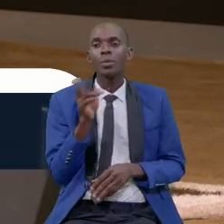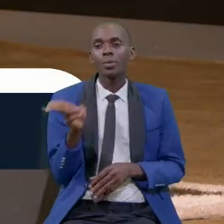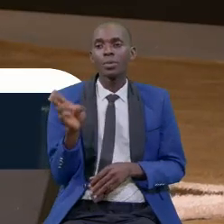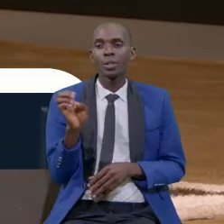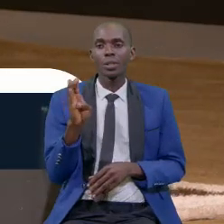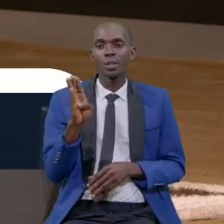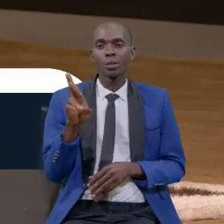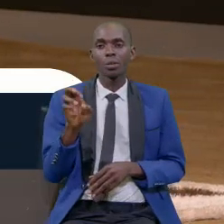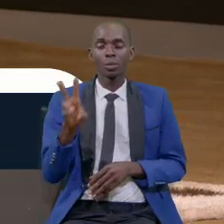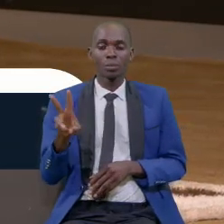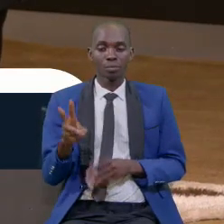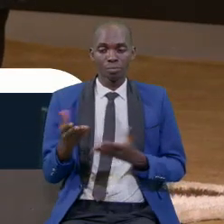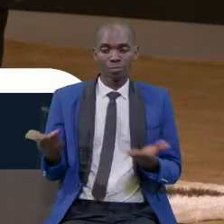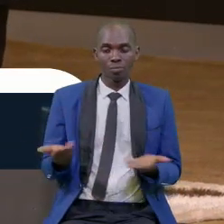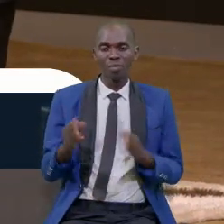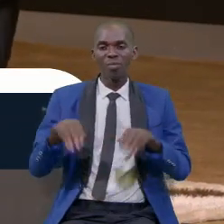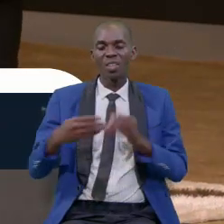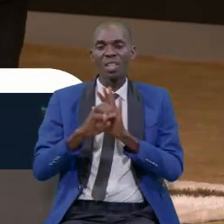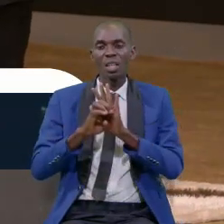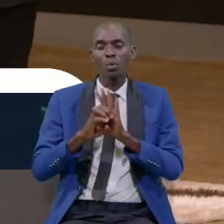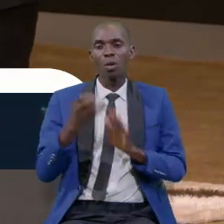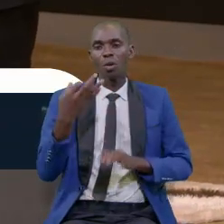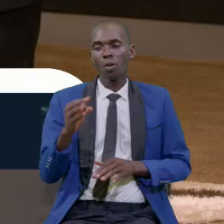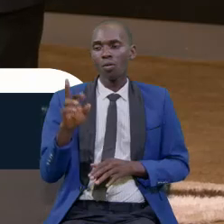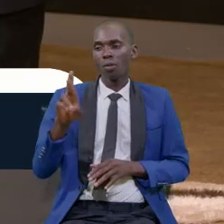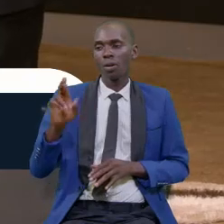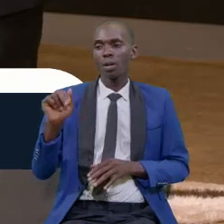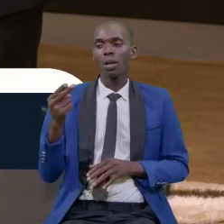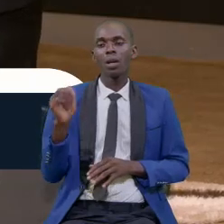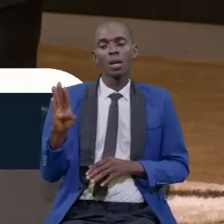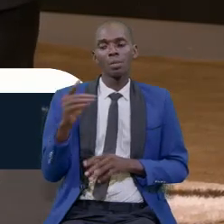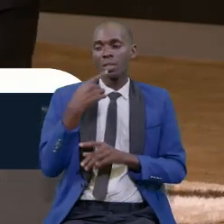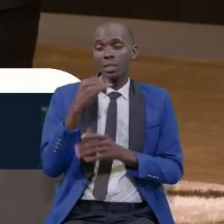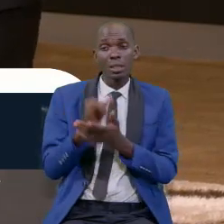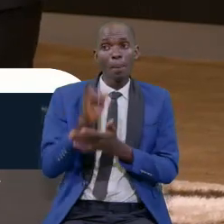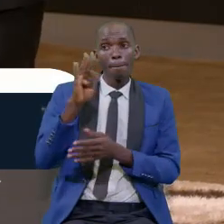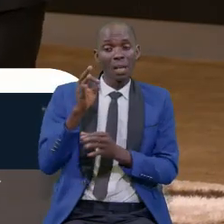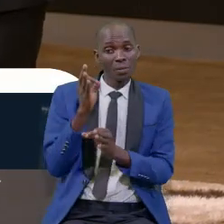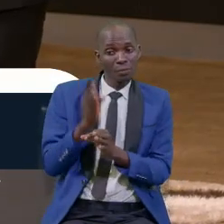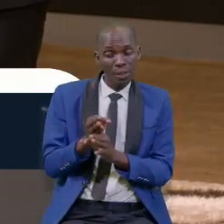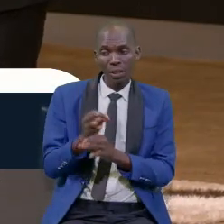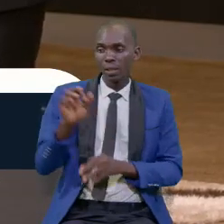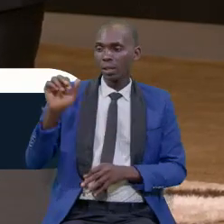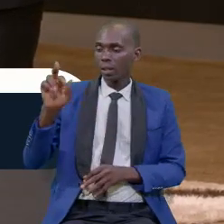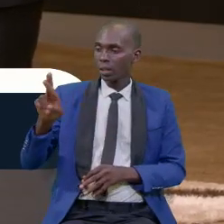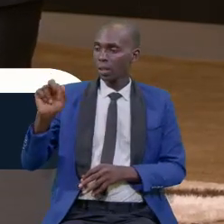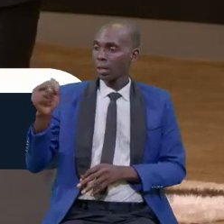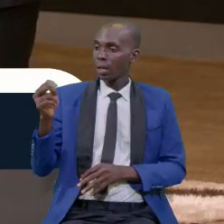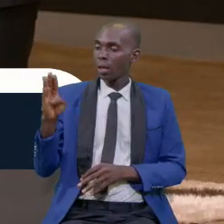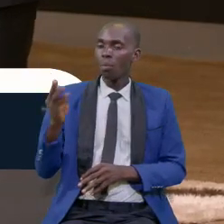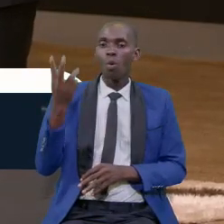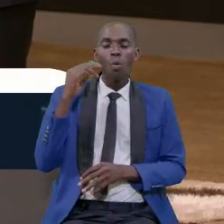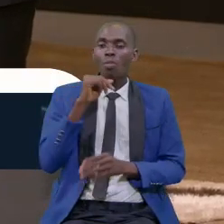about Rahab. It says, by faith, the harlot Rahab perished not. That is, she